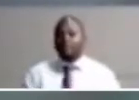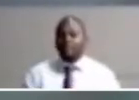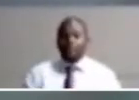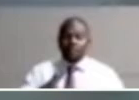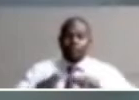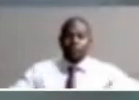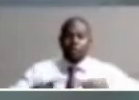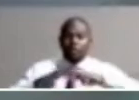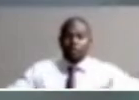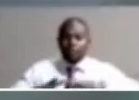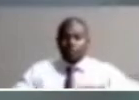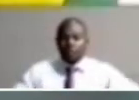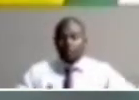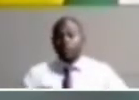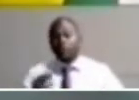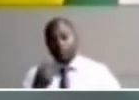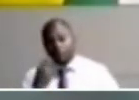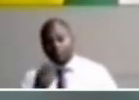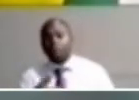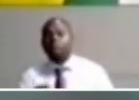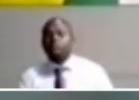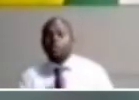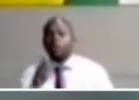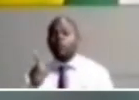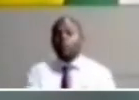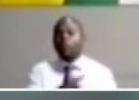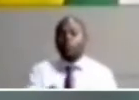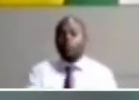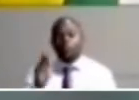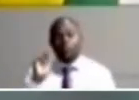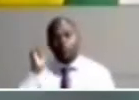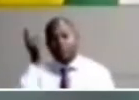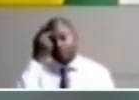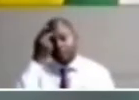study, it was found that this would be a wrong policy.